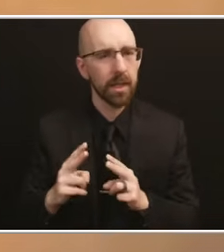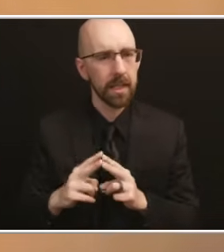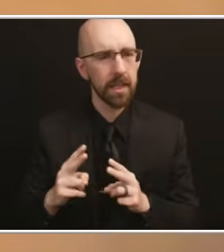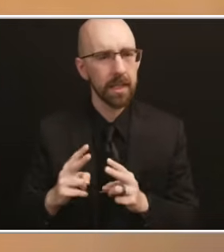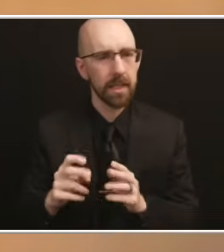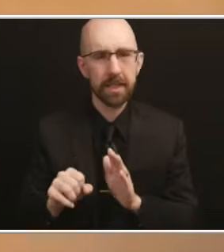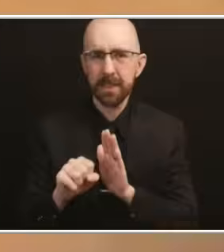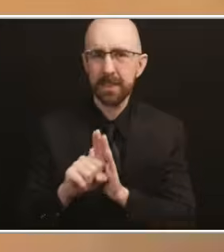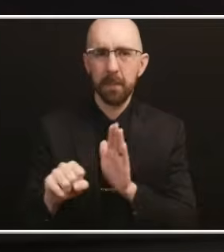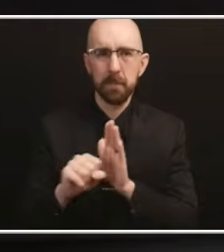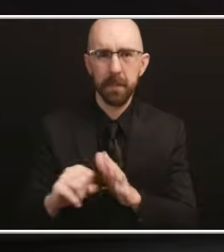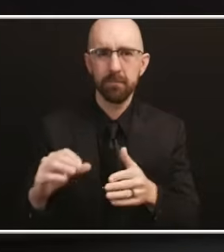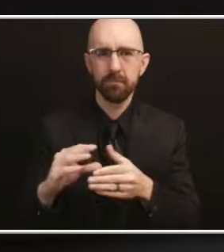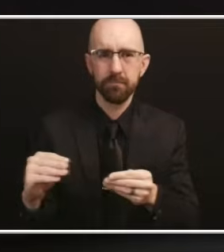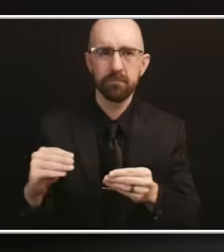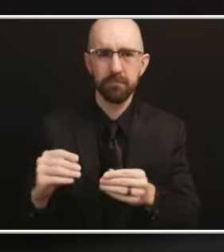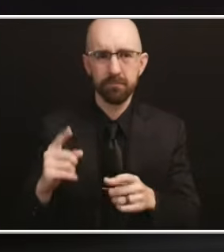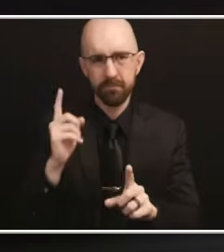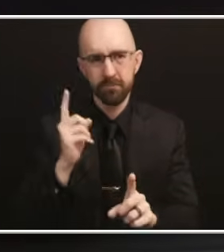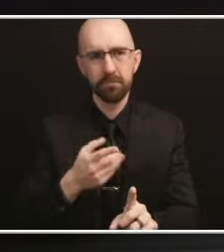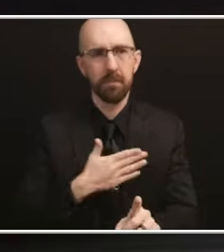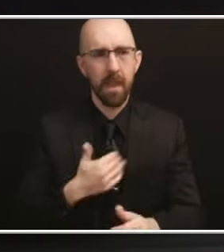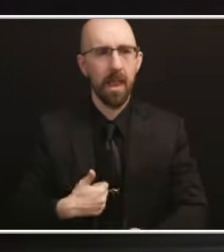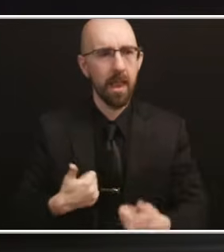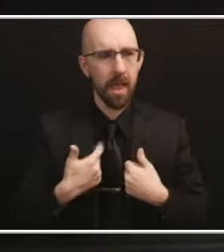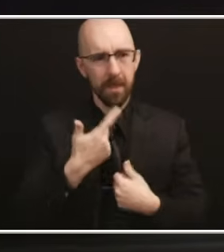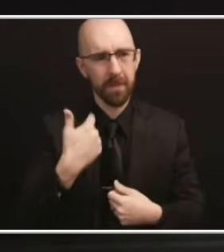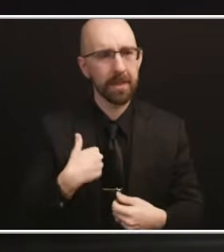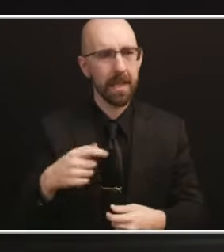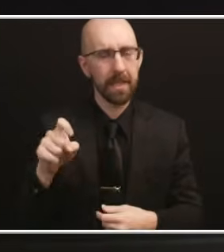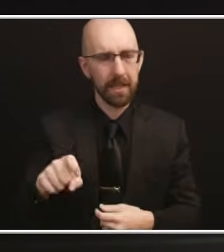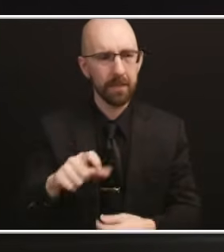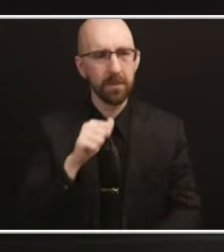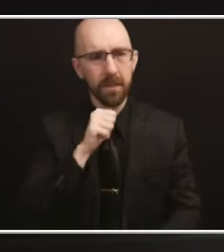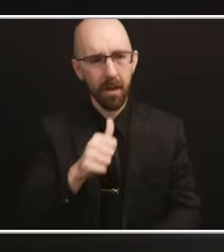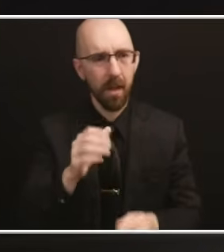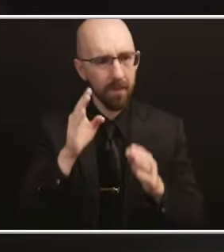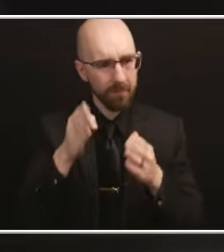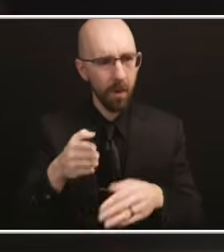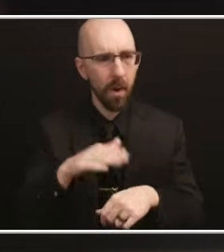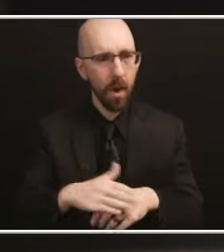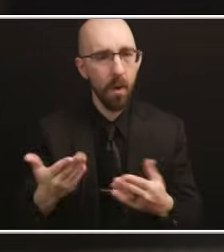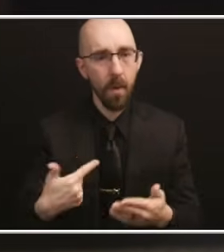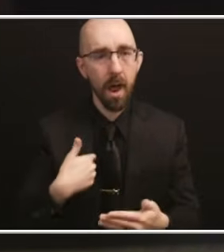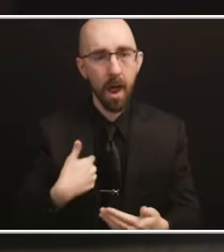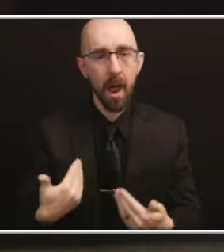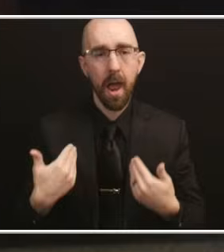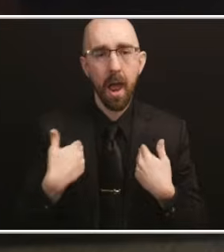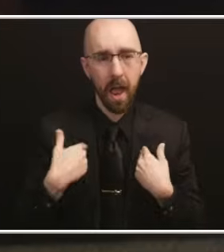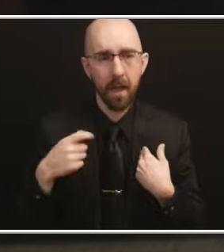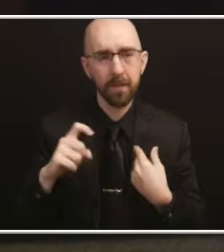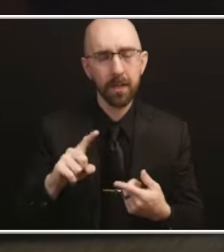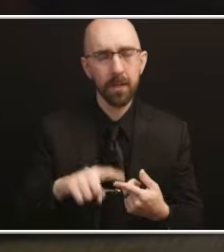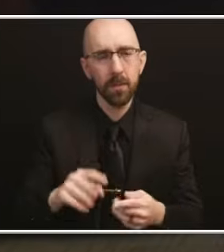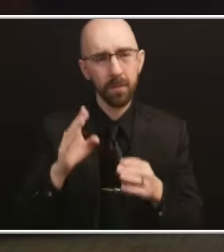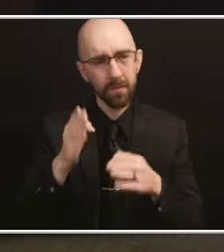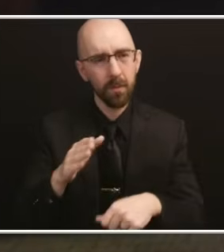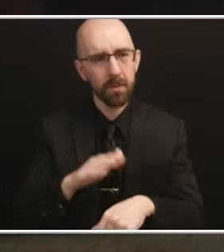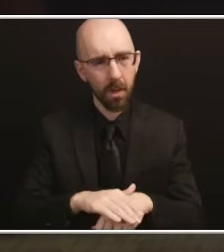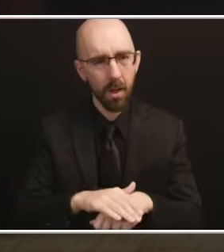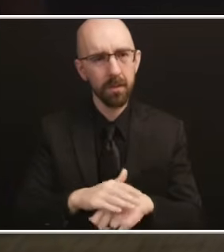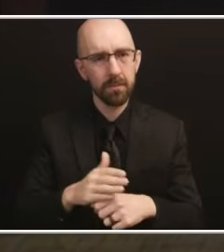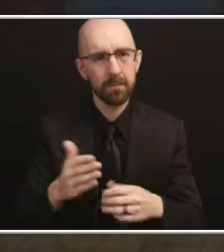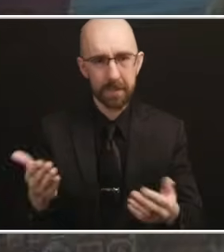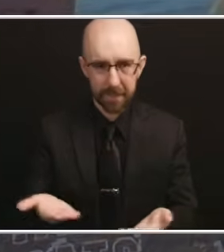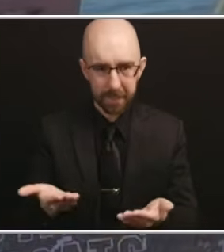statement-oriented to my life because I need to not focus on what I have. I'm here, I need to live